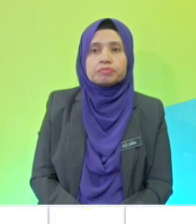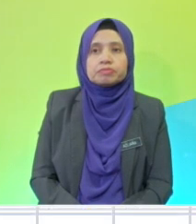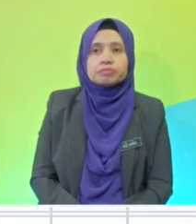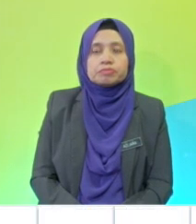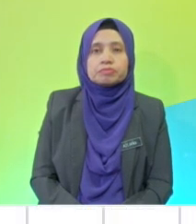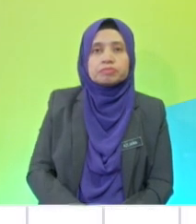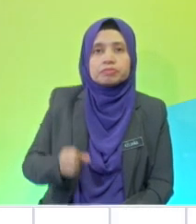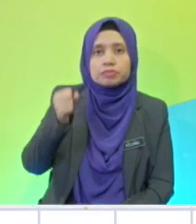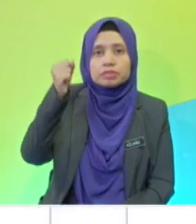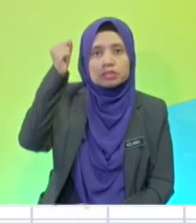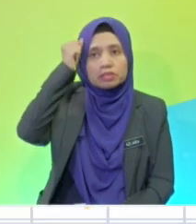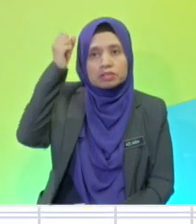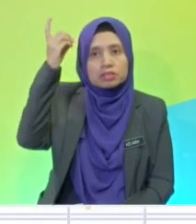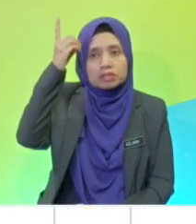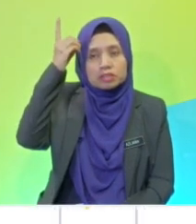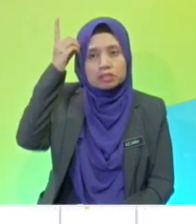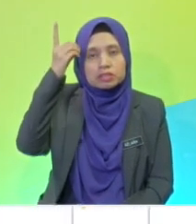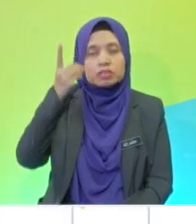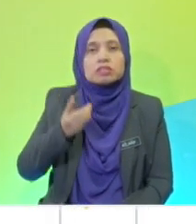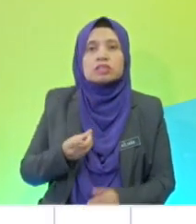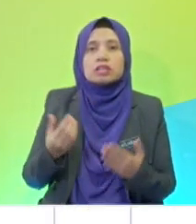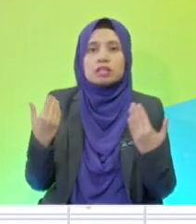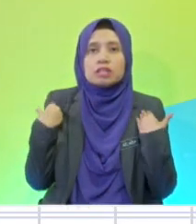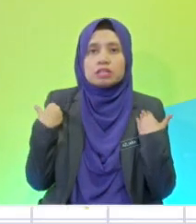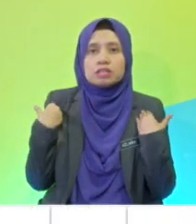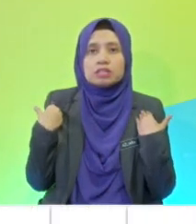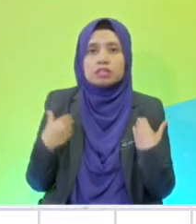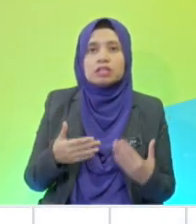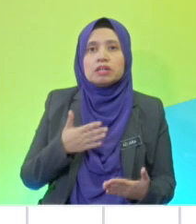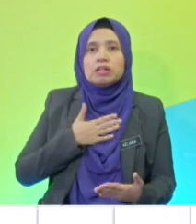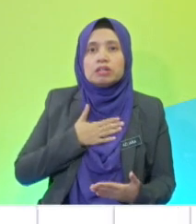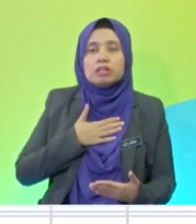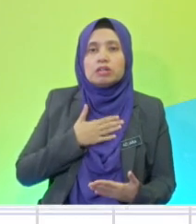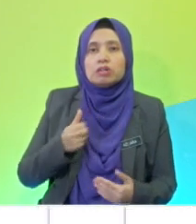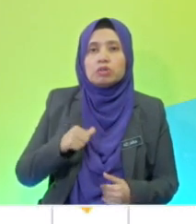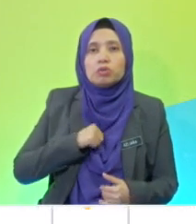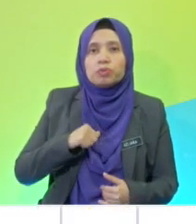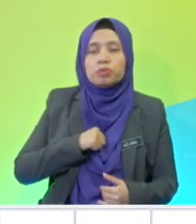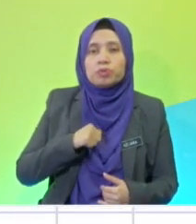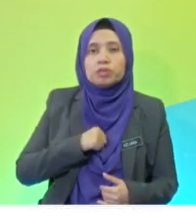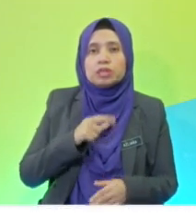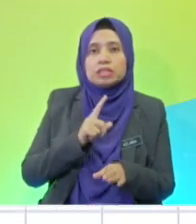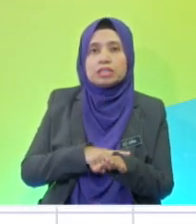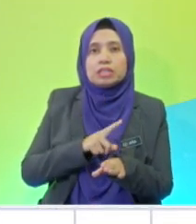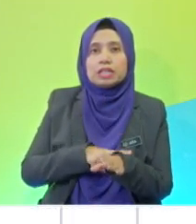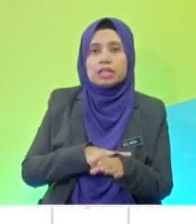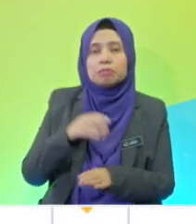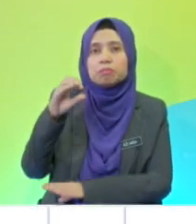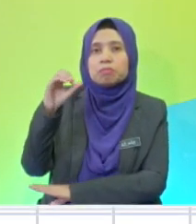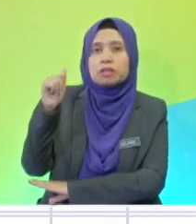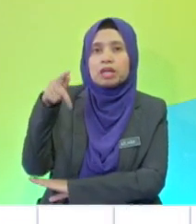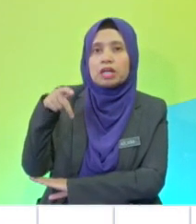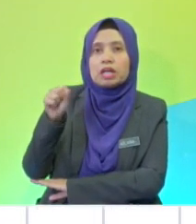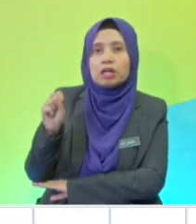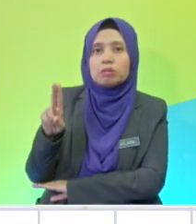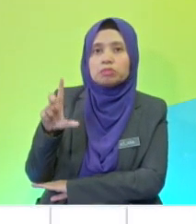Sharif Dole asked to have your own time capsule and why? Okay, whether we want to have our own